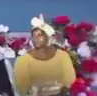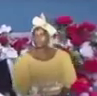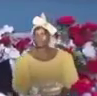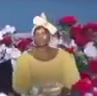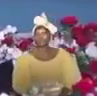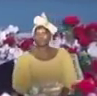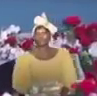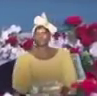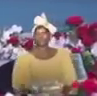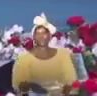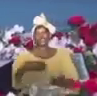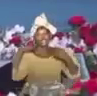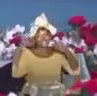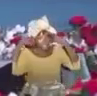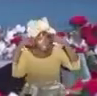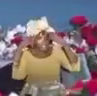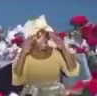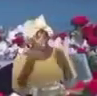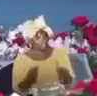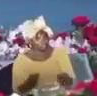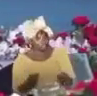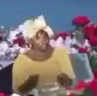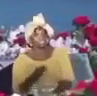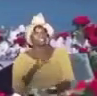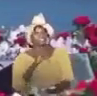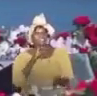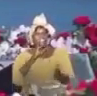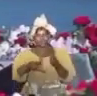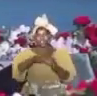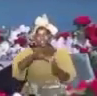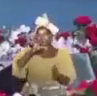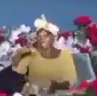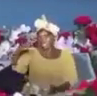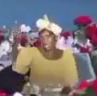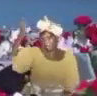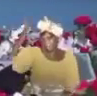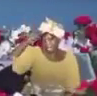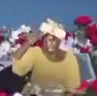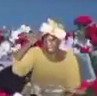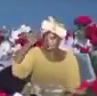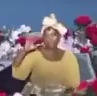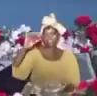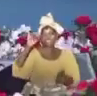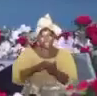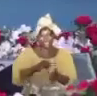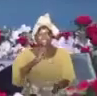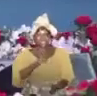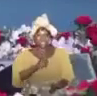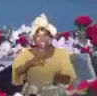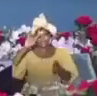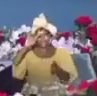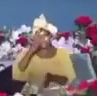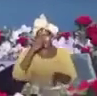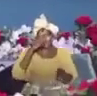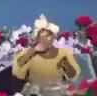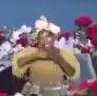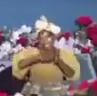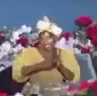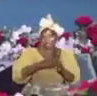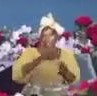So the decision to be spiritually minded becomes for us the first key to